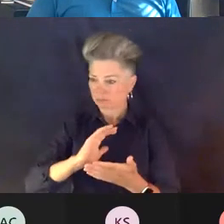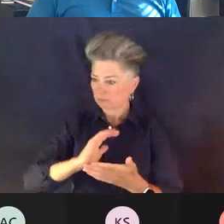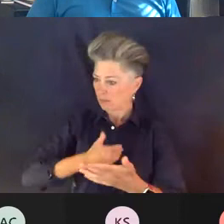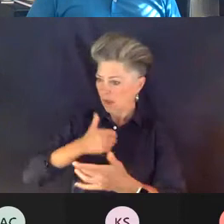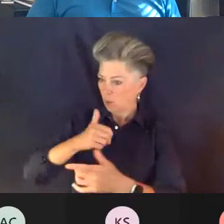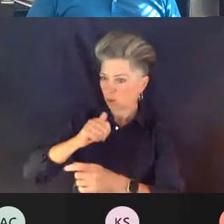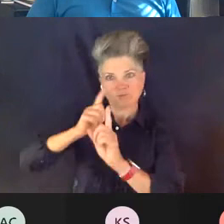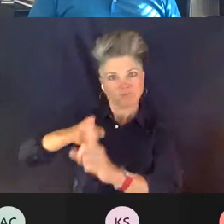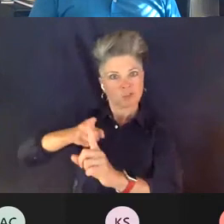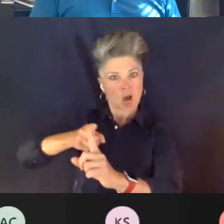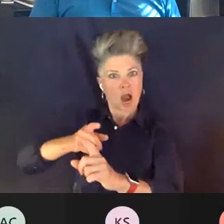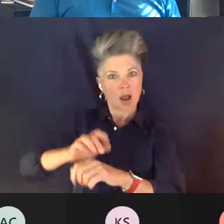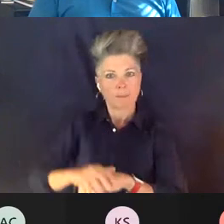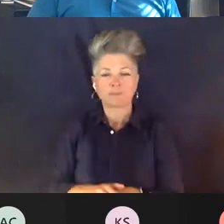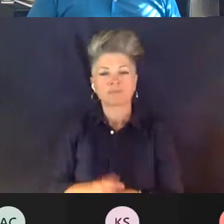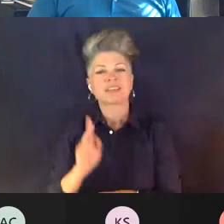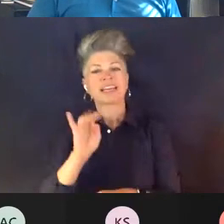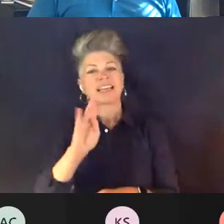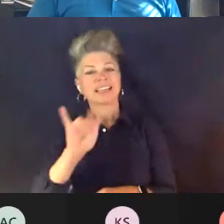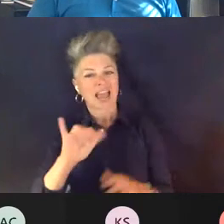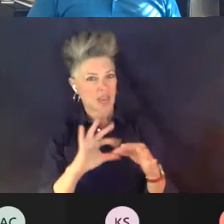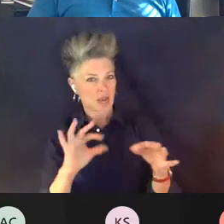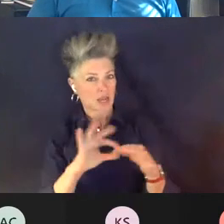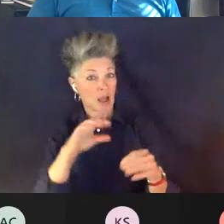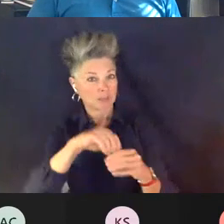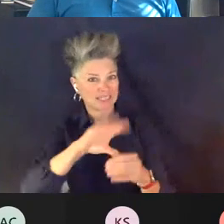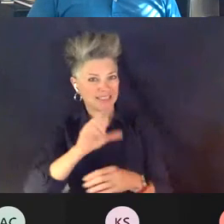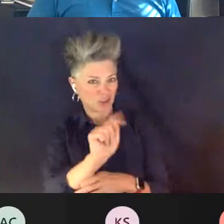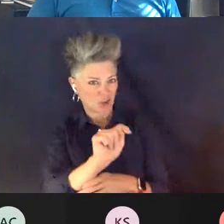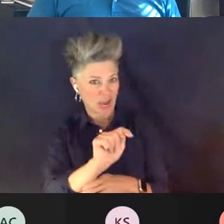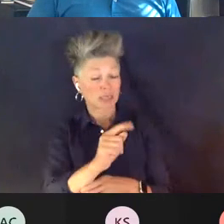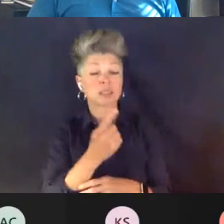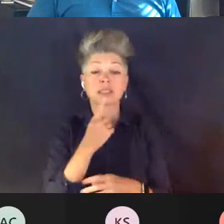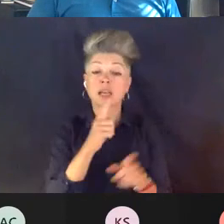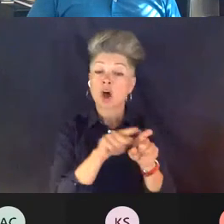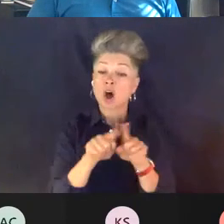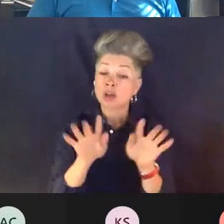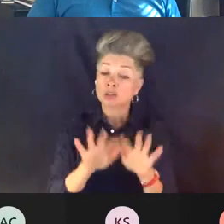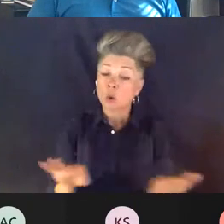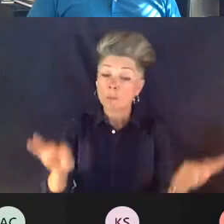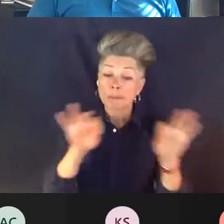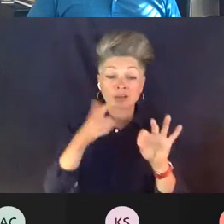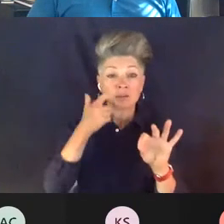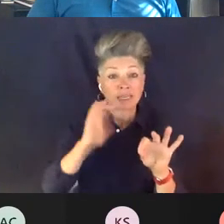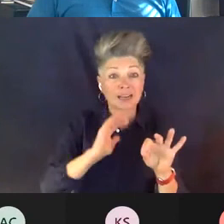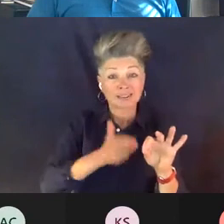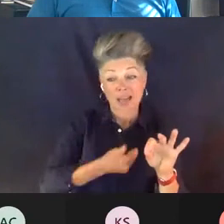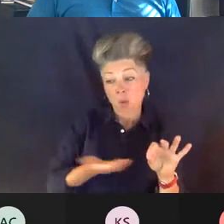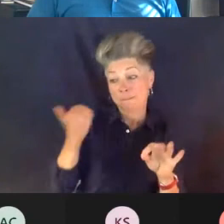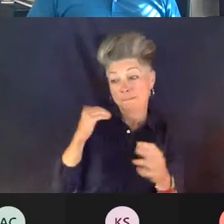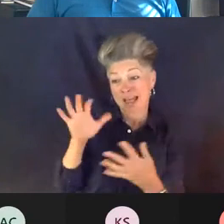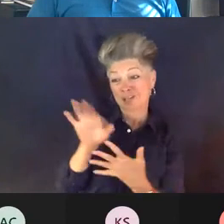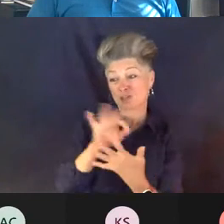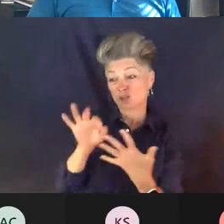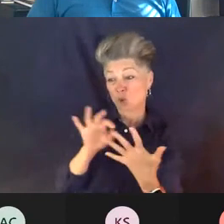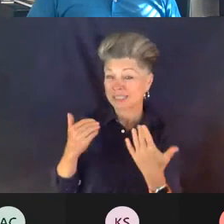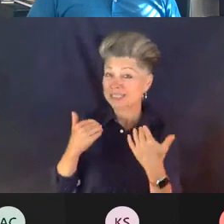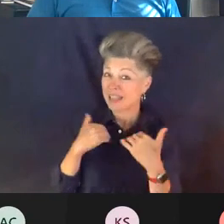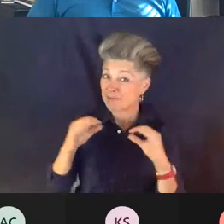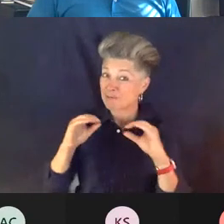Kathy had a comment in the chat too. It also matters because our past choices have social costs that are much greater than many people